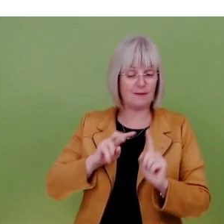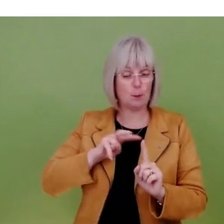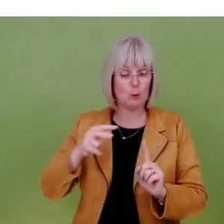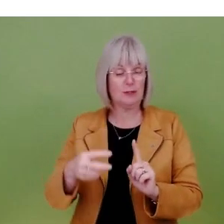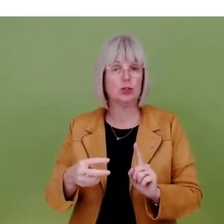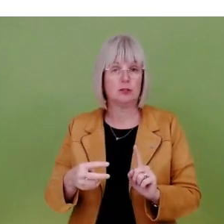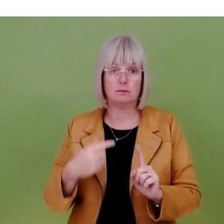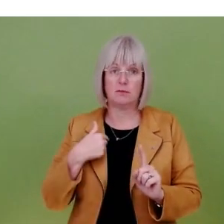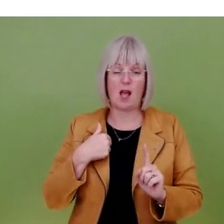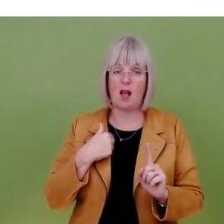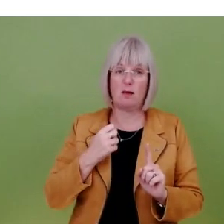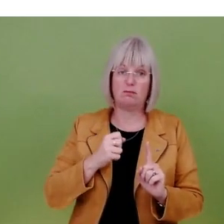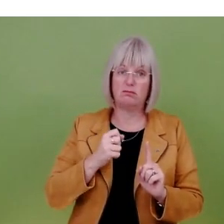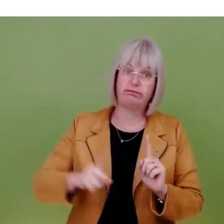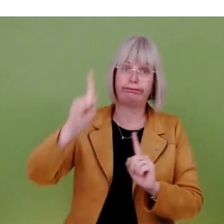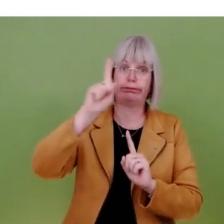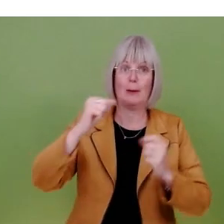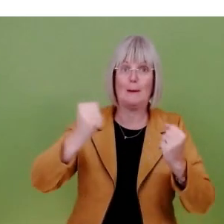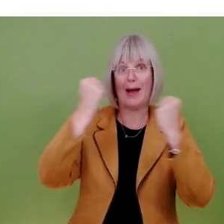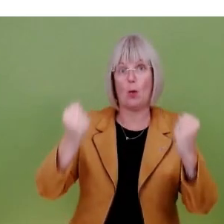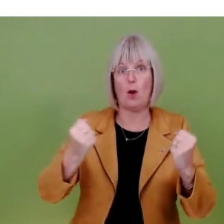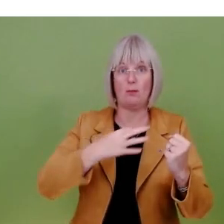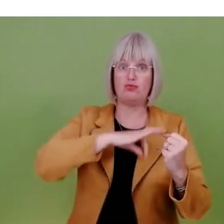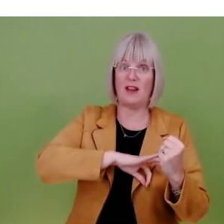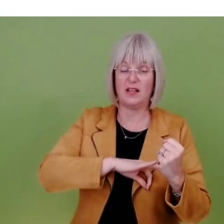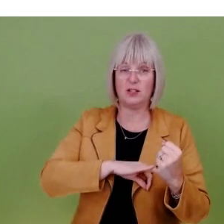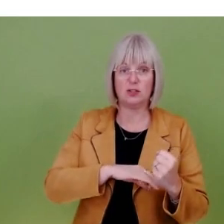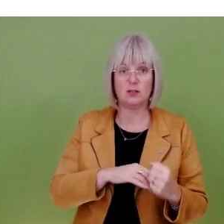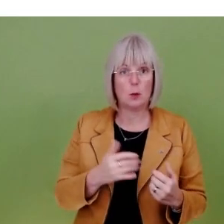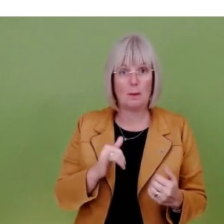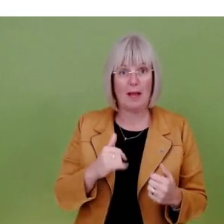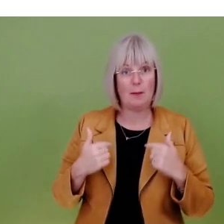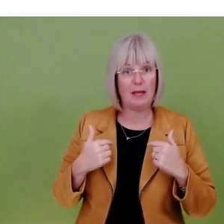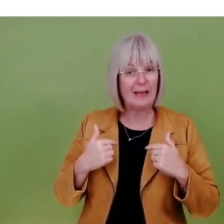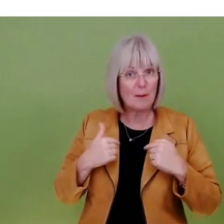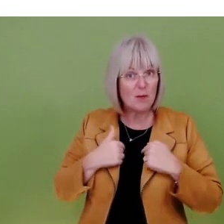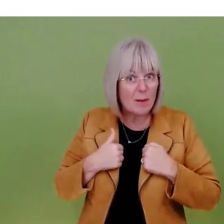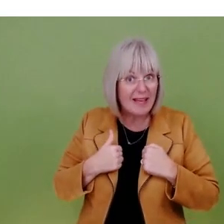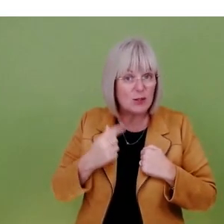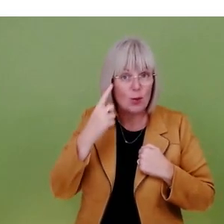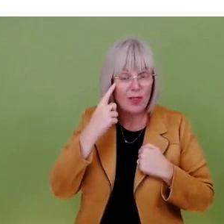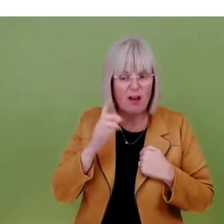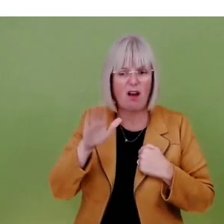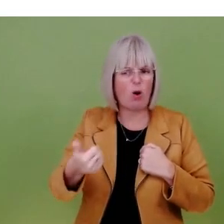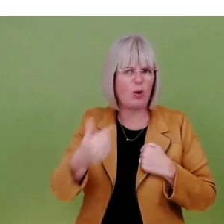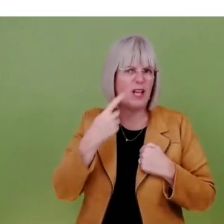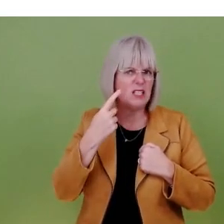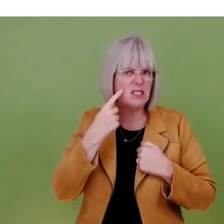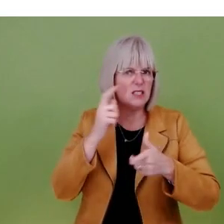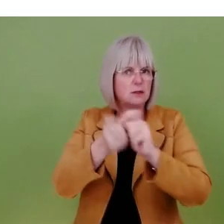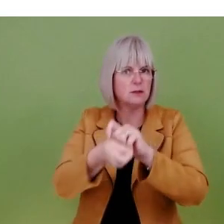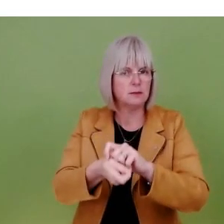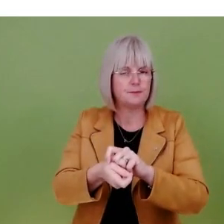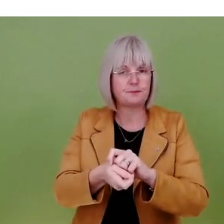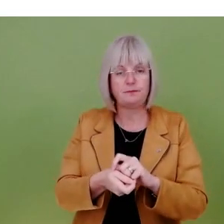of power, so it might be easier for me to think, well, it's easier to make things happen. And I'm sure that other people will have a very different take on this and